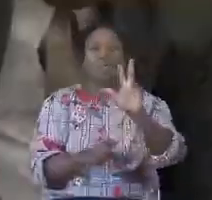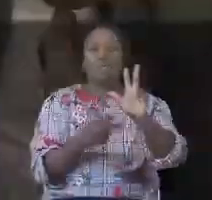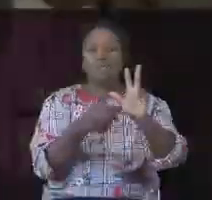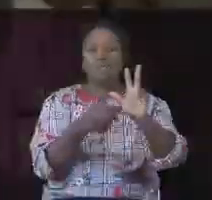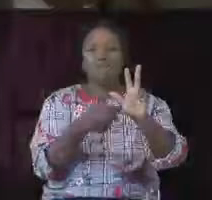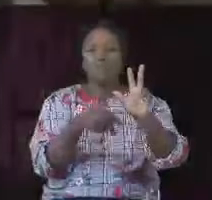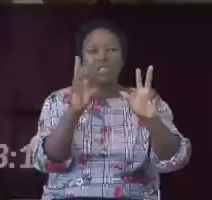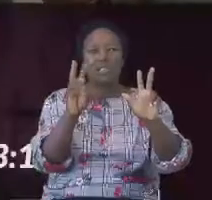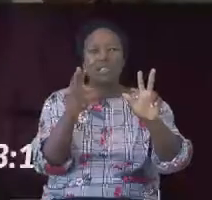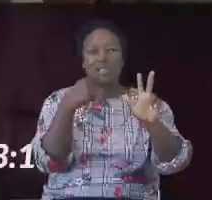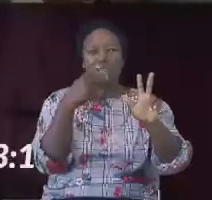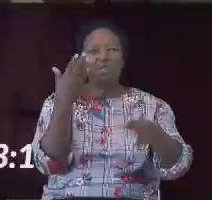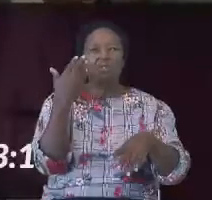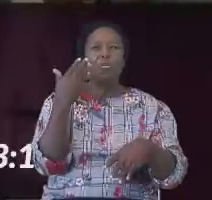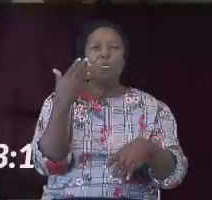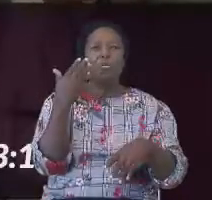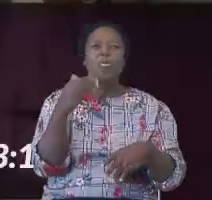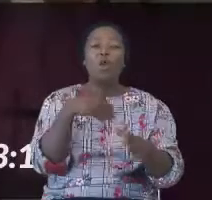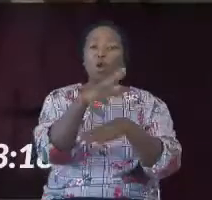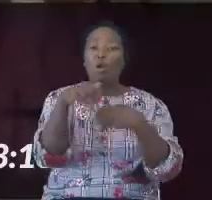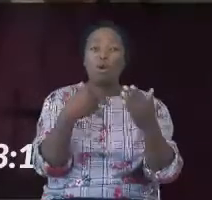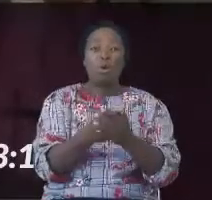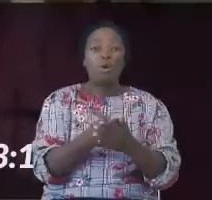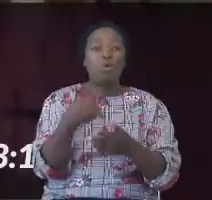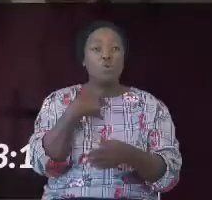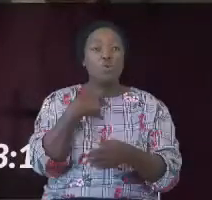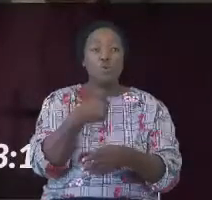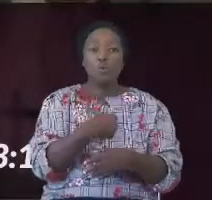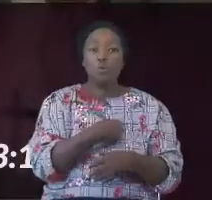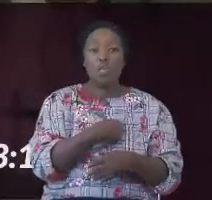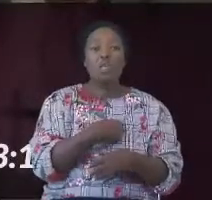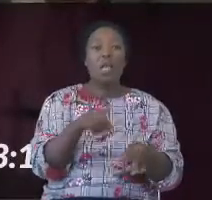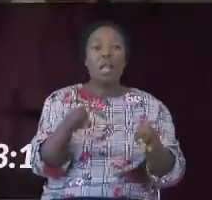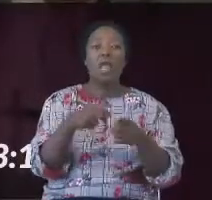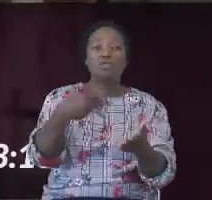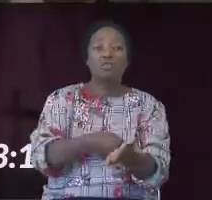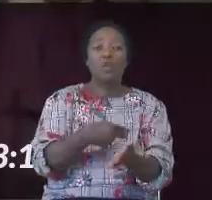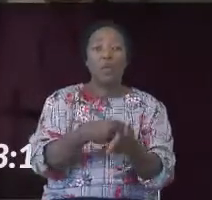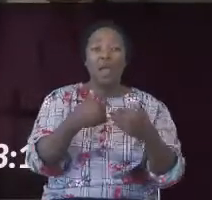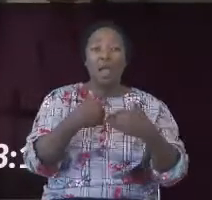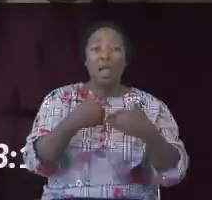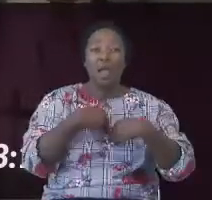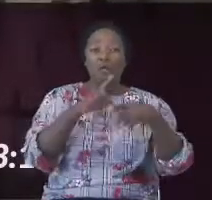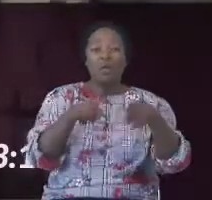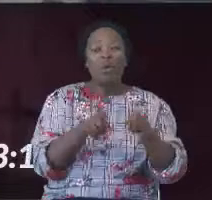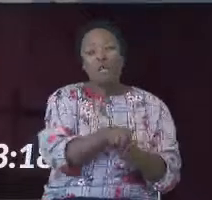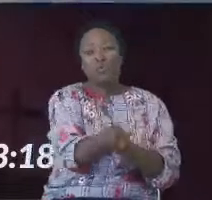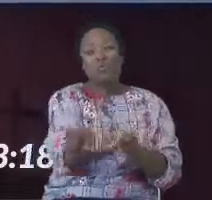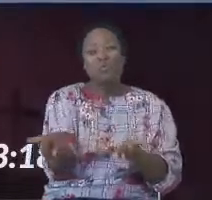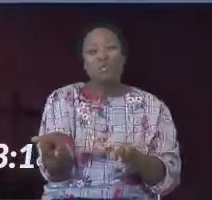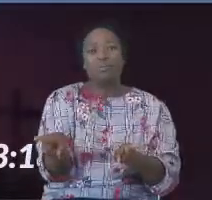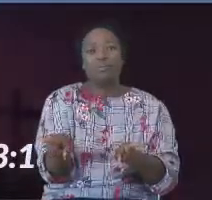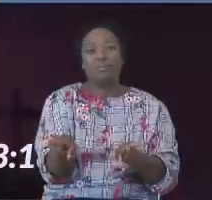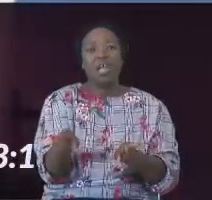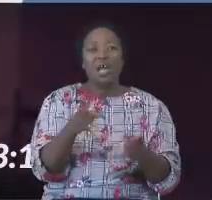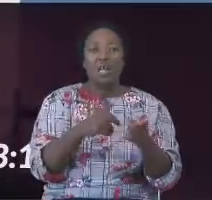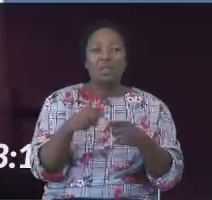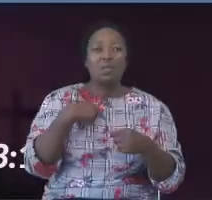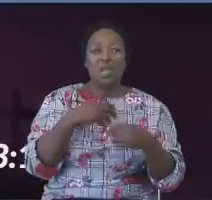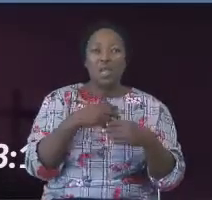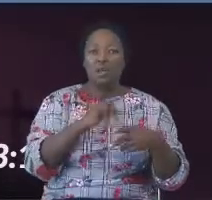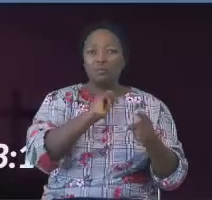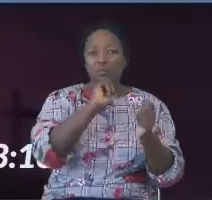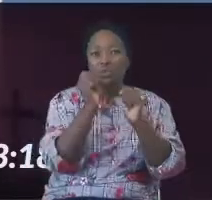6 i say chapter 53 verse 6 it says all we like